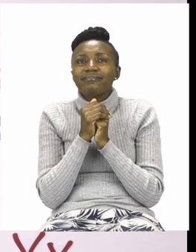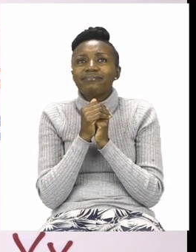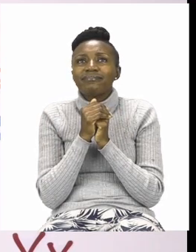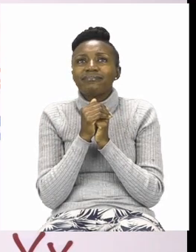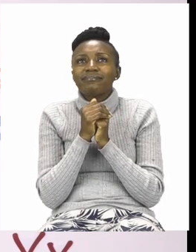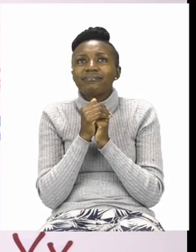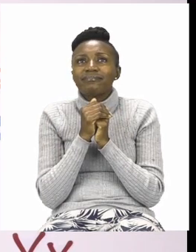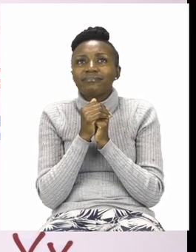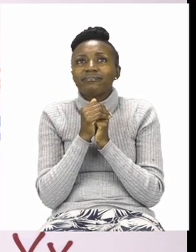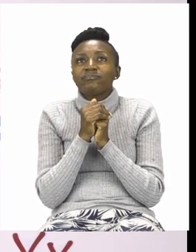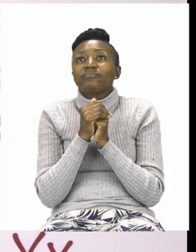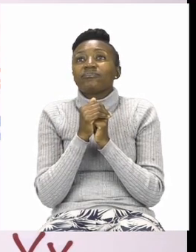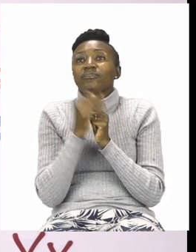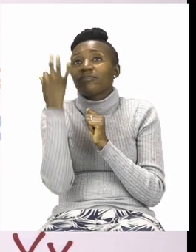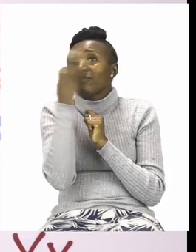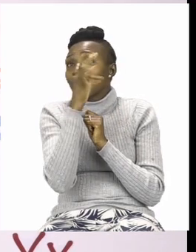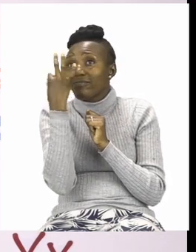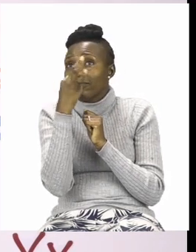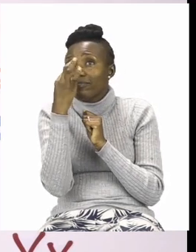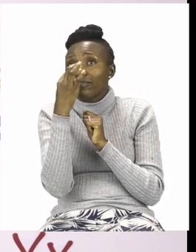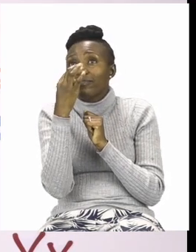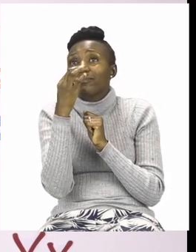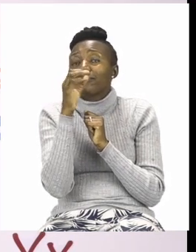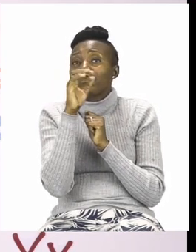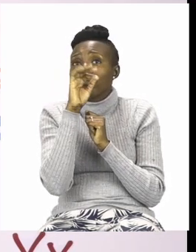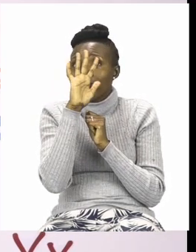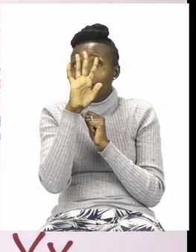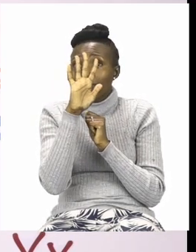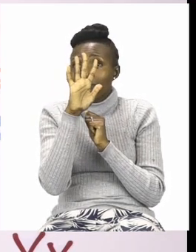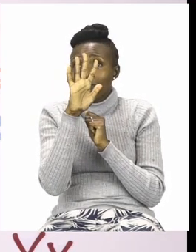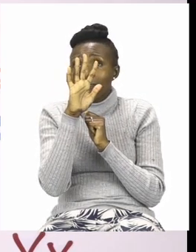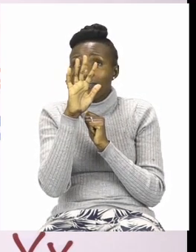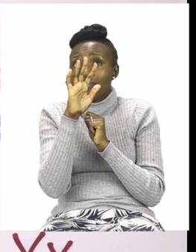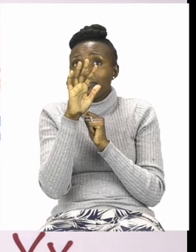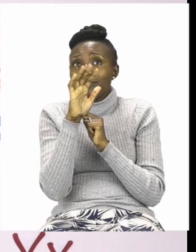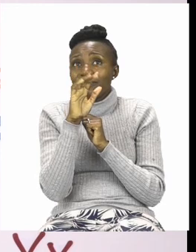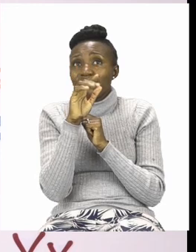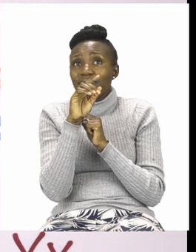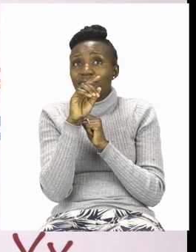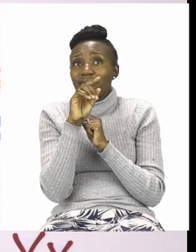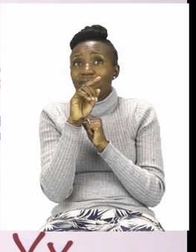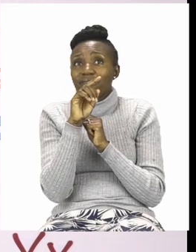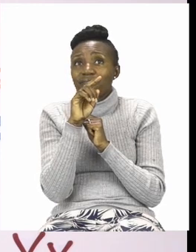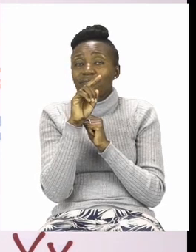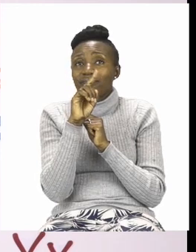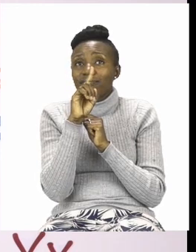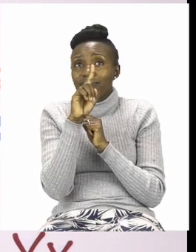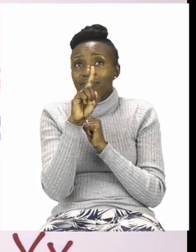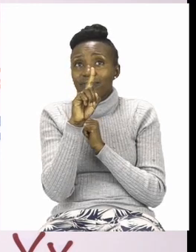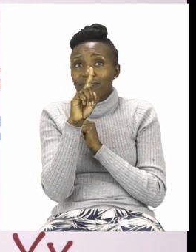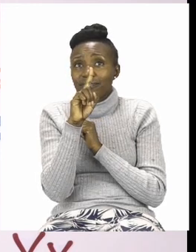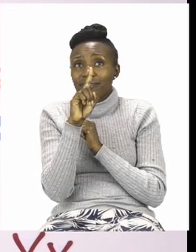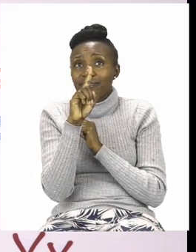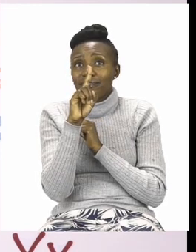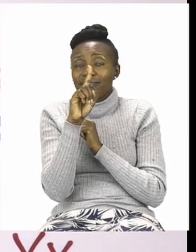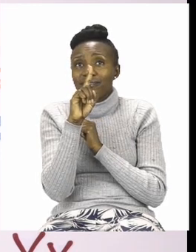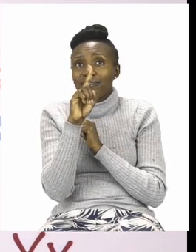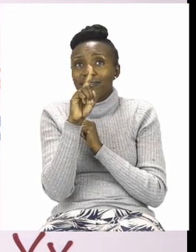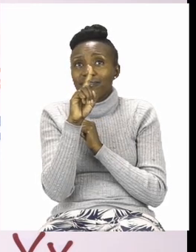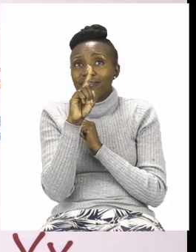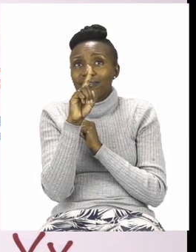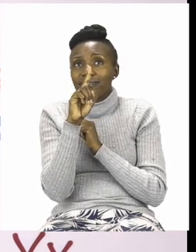5 petals on my flower. Let's count them as we color. We have 1